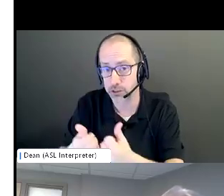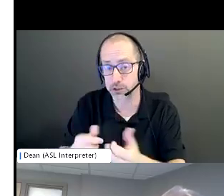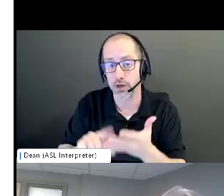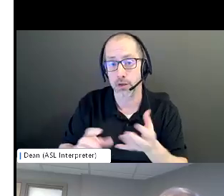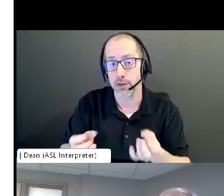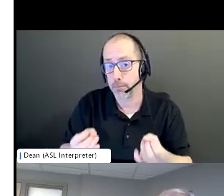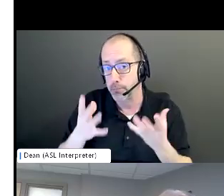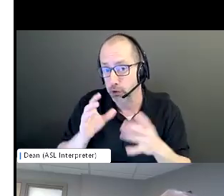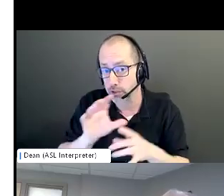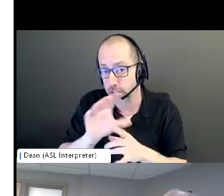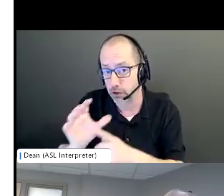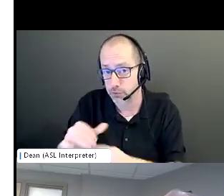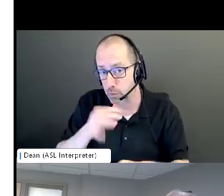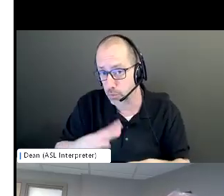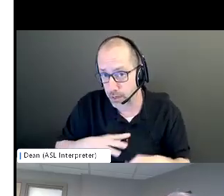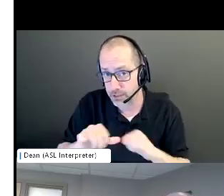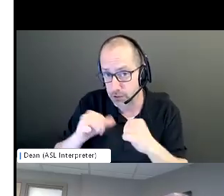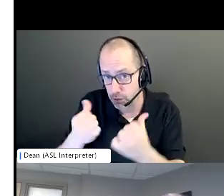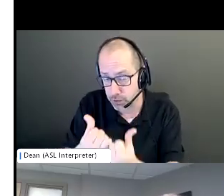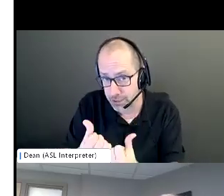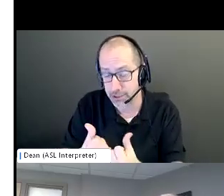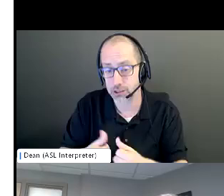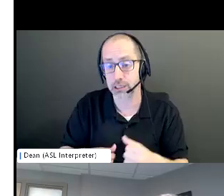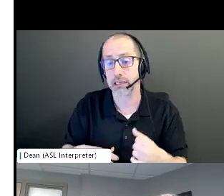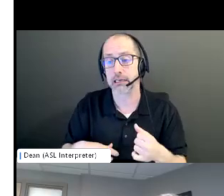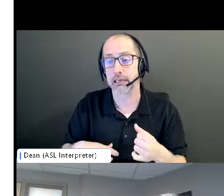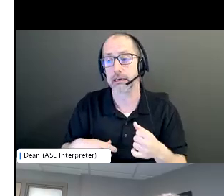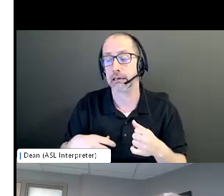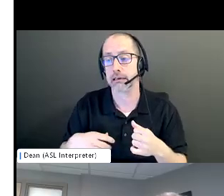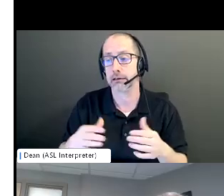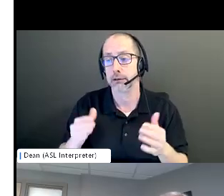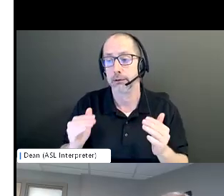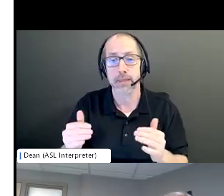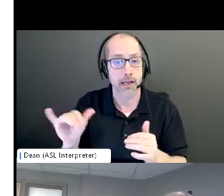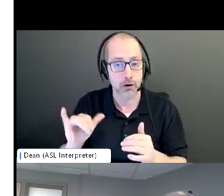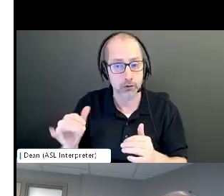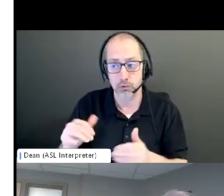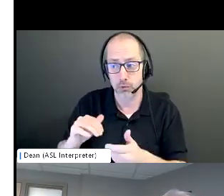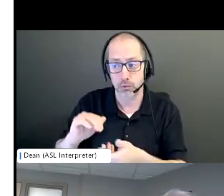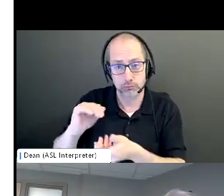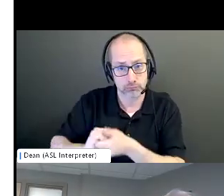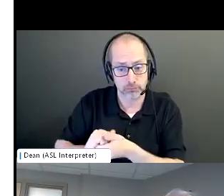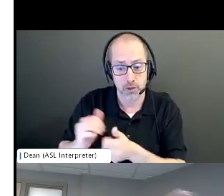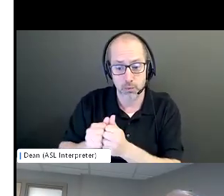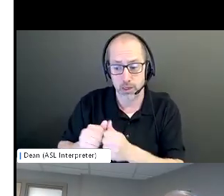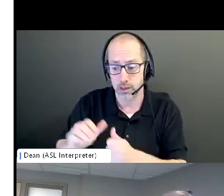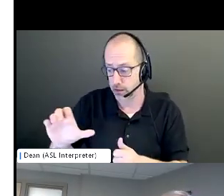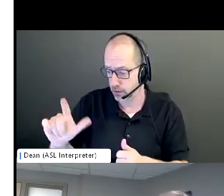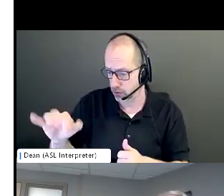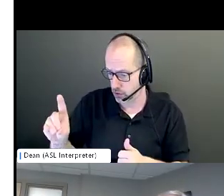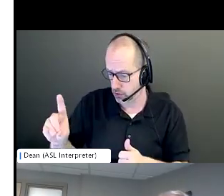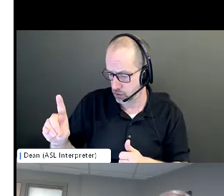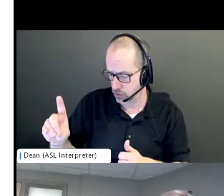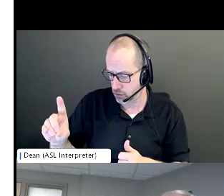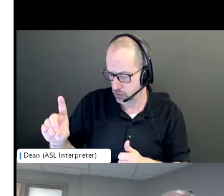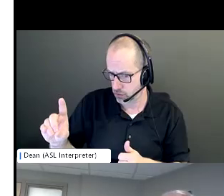Women's Association of Newfoundland and Labrador, and we also have representation from Quadrangle, which is